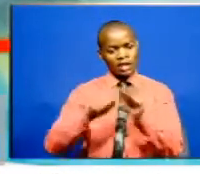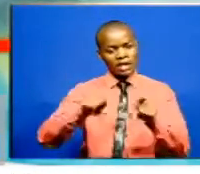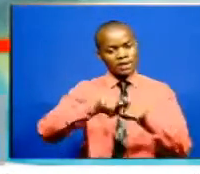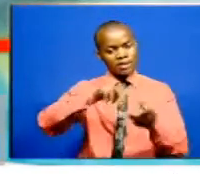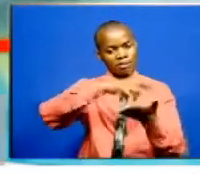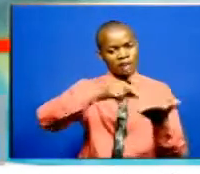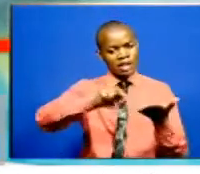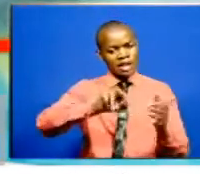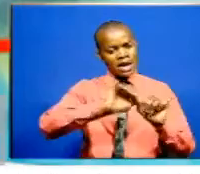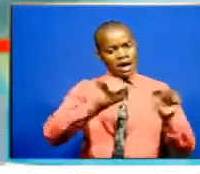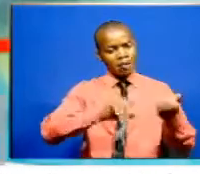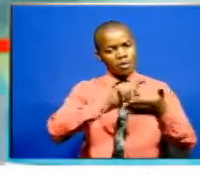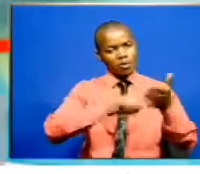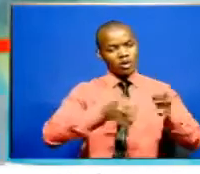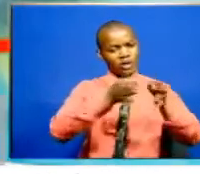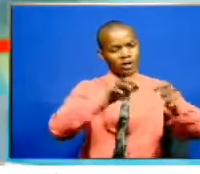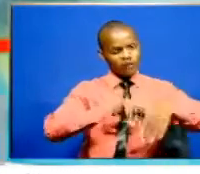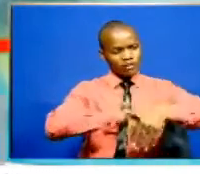don't follow these treaties?